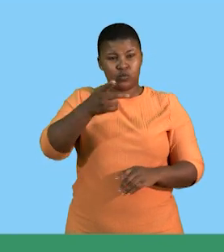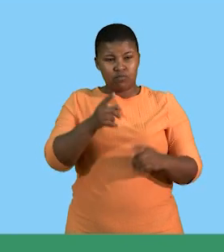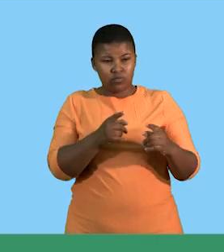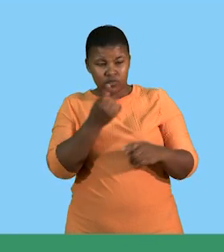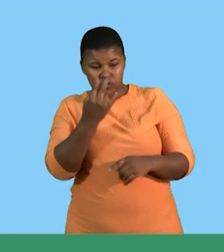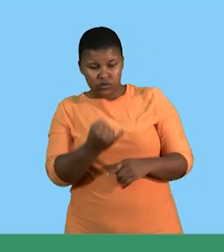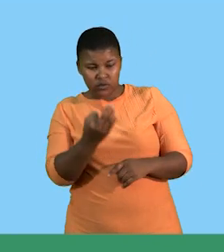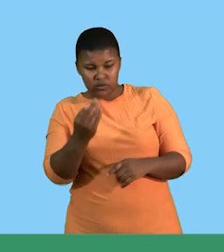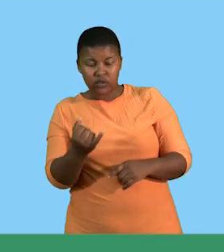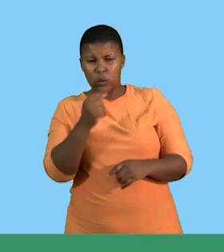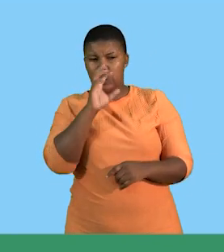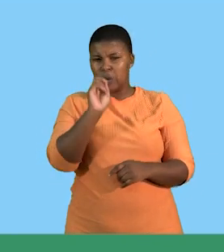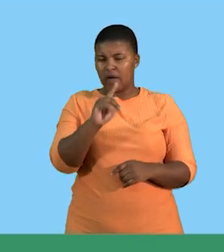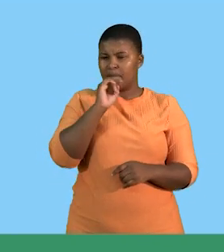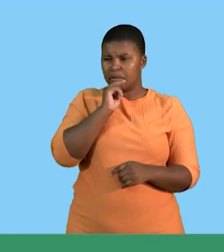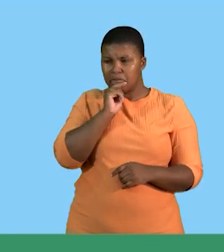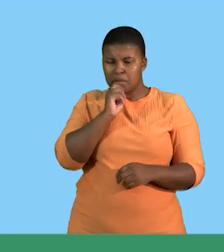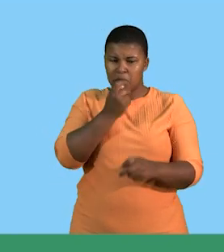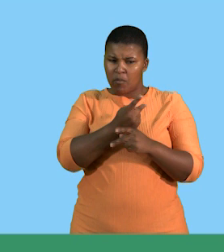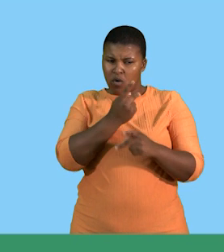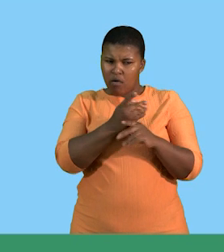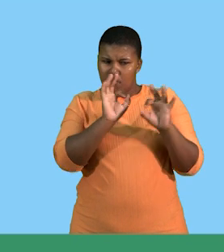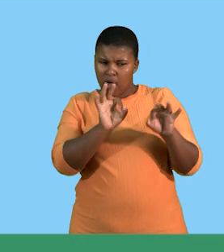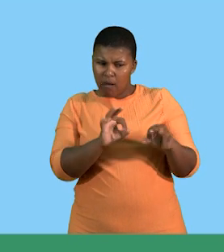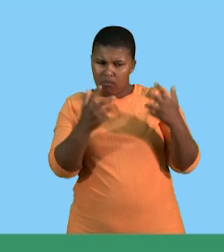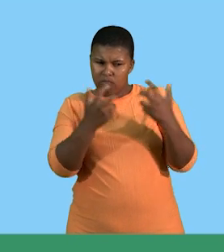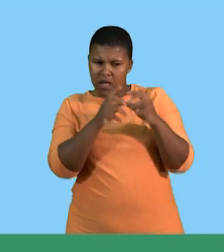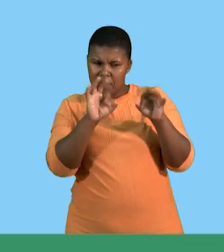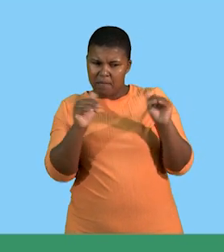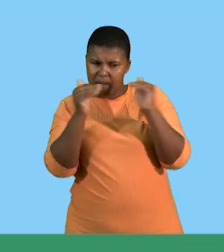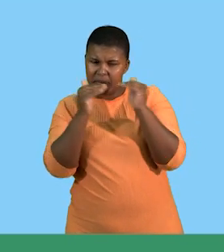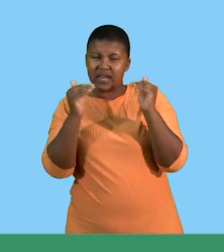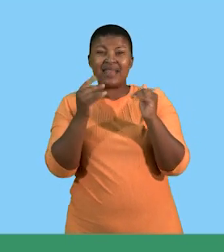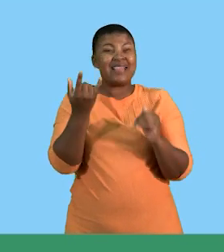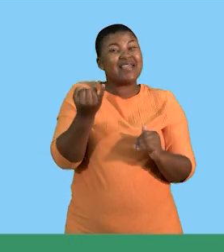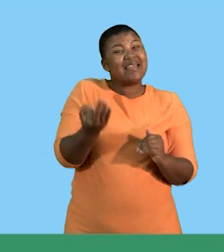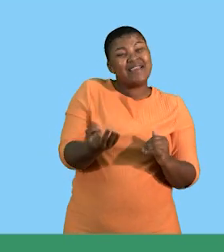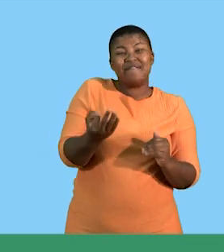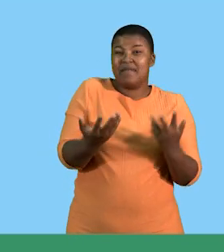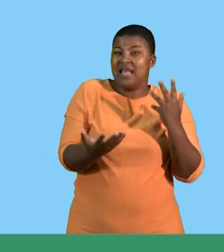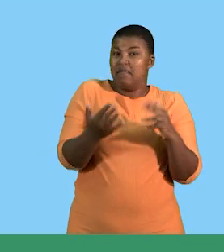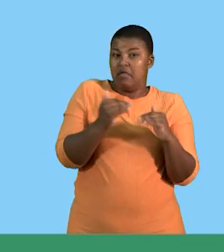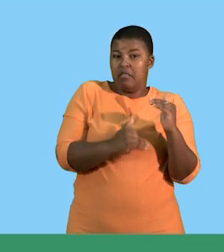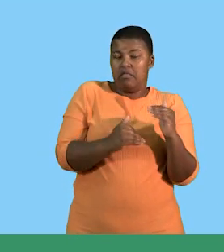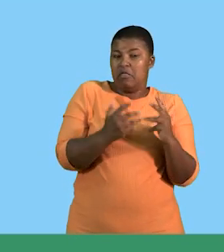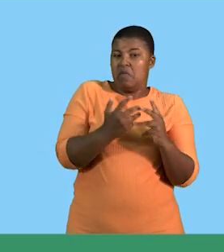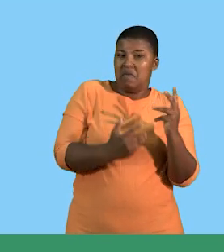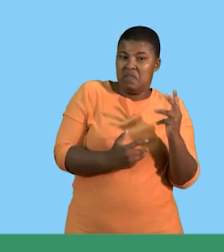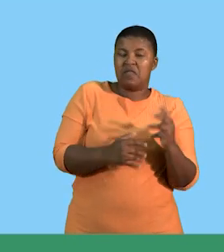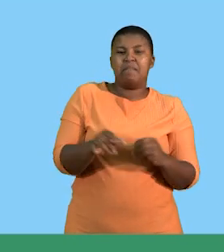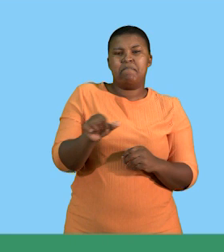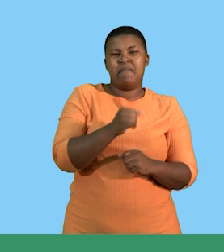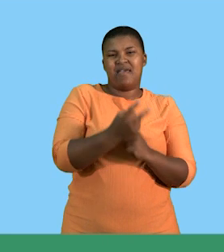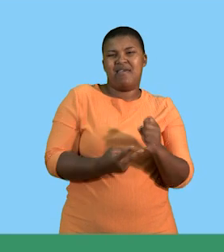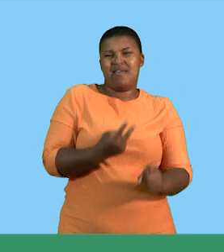see, did we meet this specific product? And if we didn't meet this product, we will take corrective